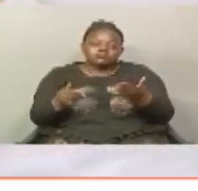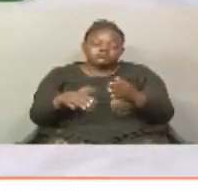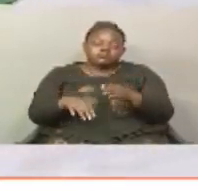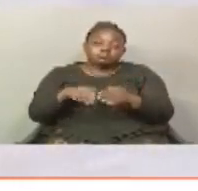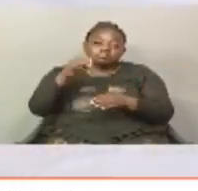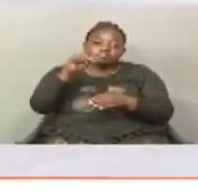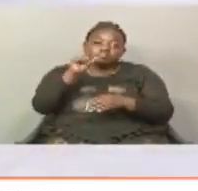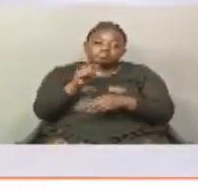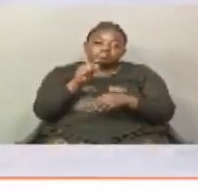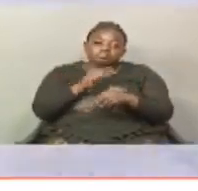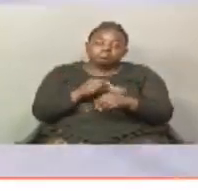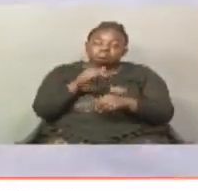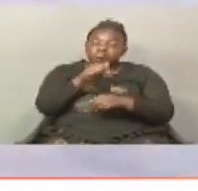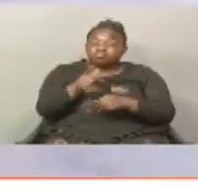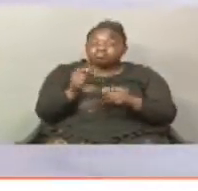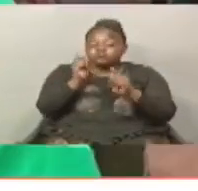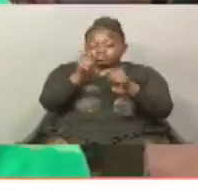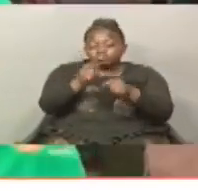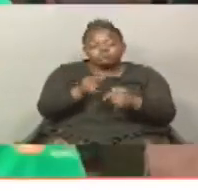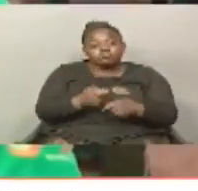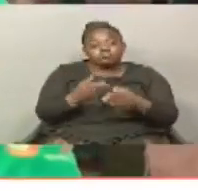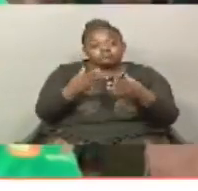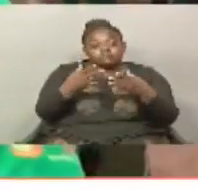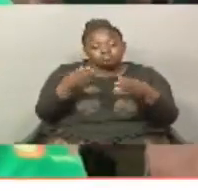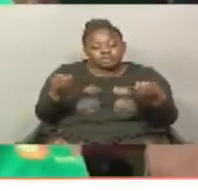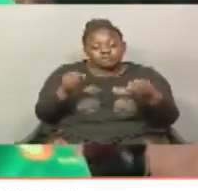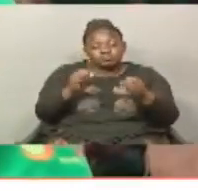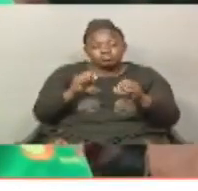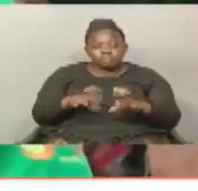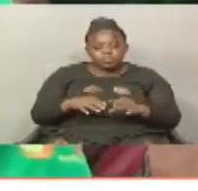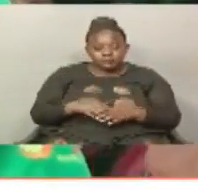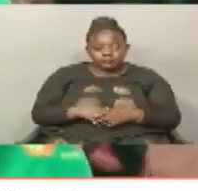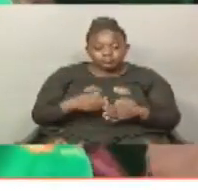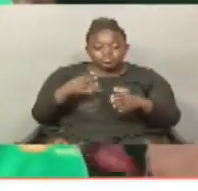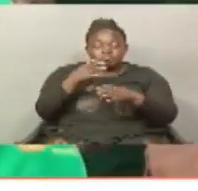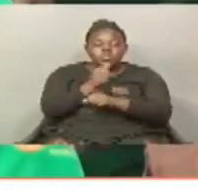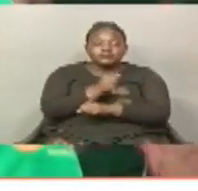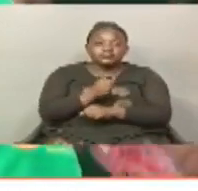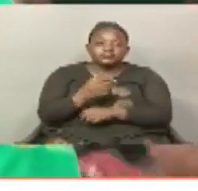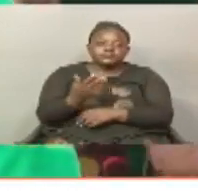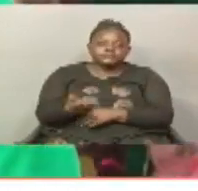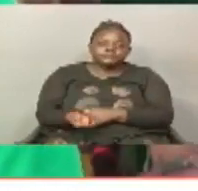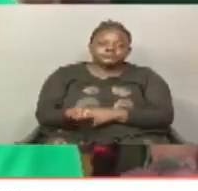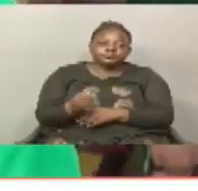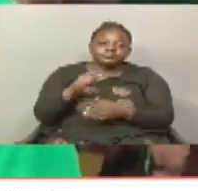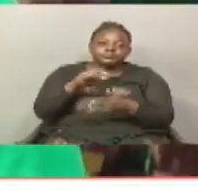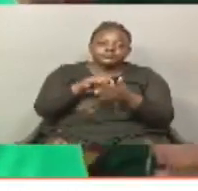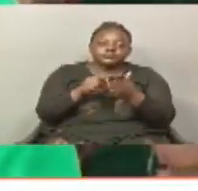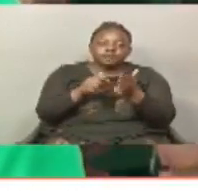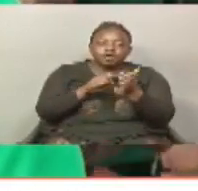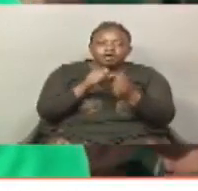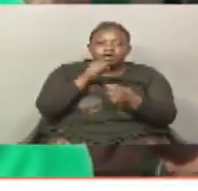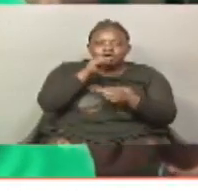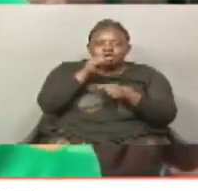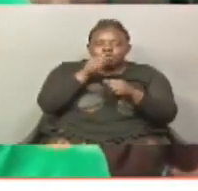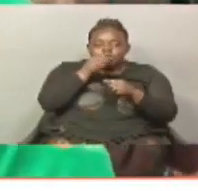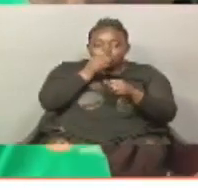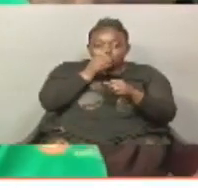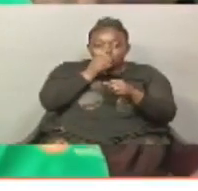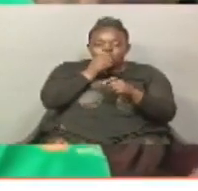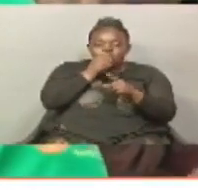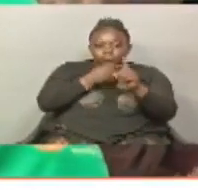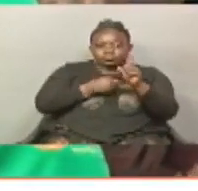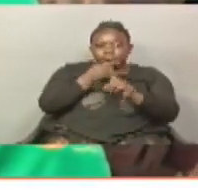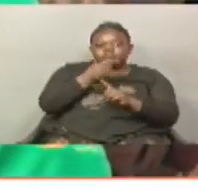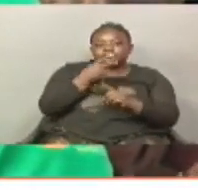ttono ng'omulimi yenna tasaanidde kubisubwa. Nga ng'ensigo eziri eza kasooli ng'ezo ensigo zikulira ddala mu myezi ebiri n'oba